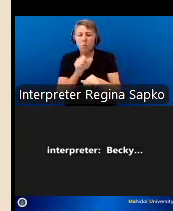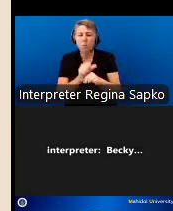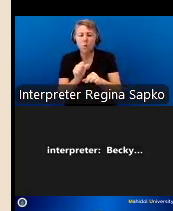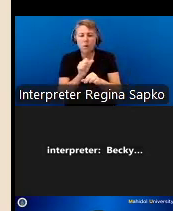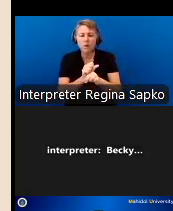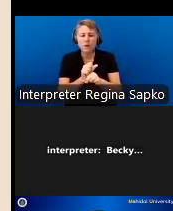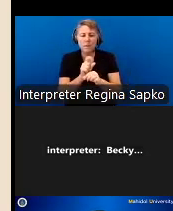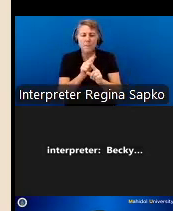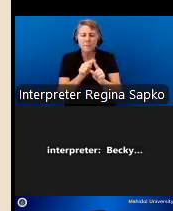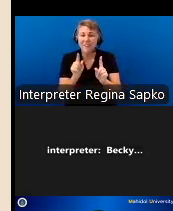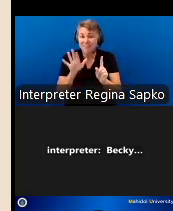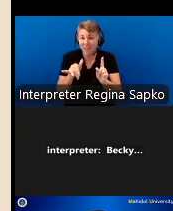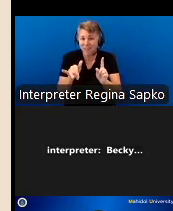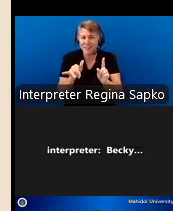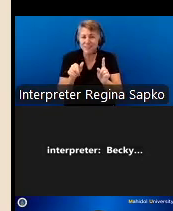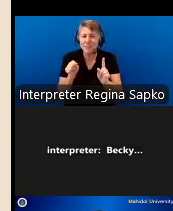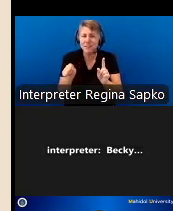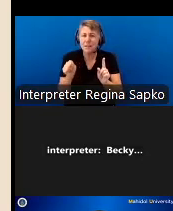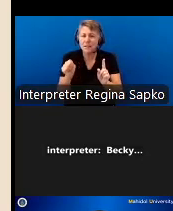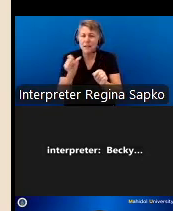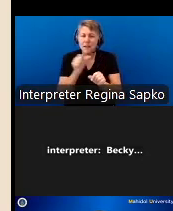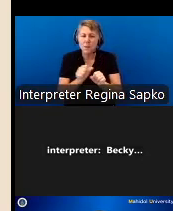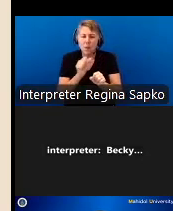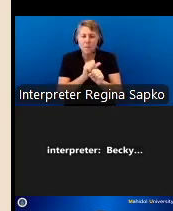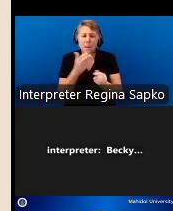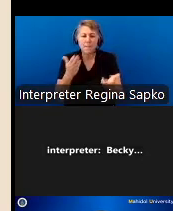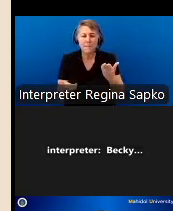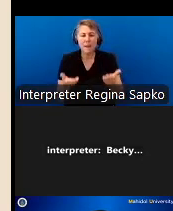this employment might be often